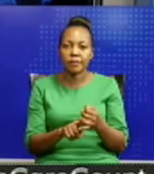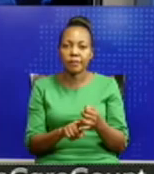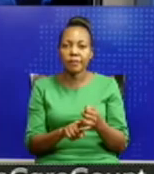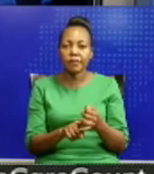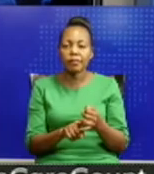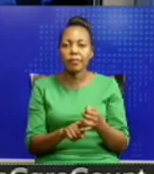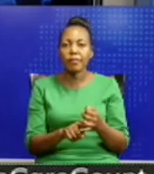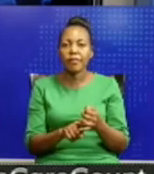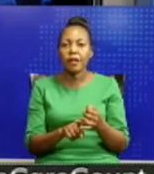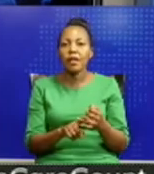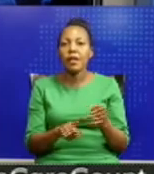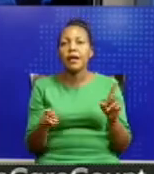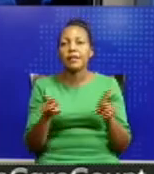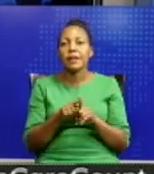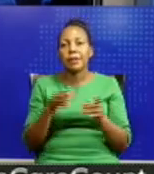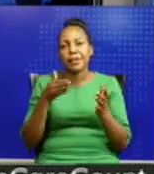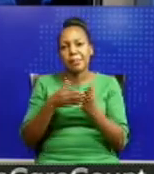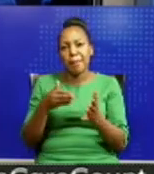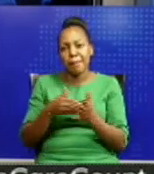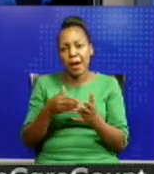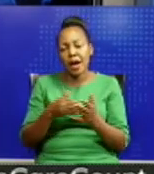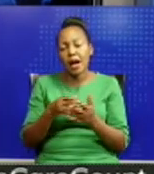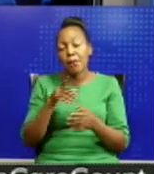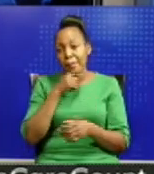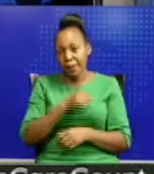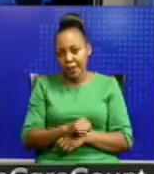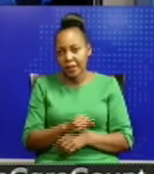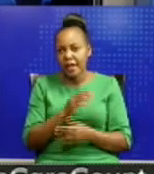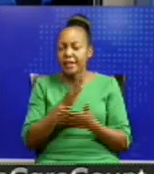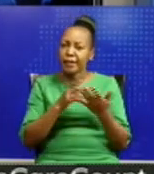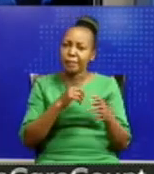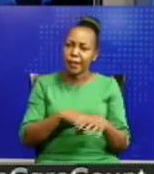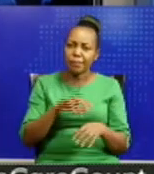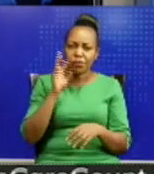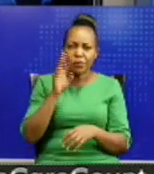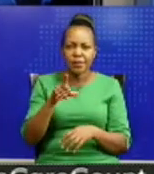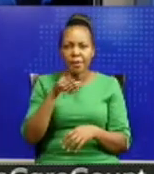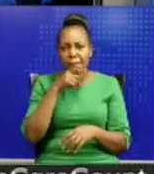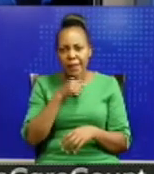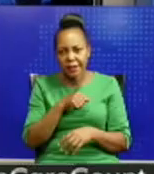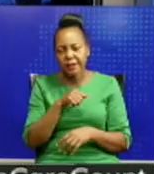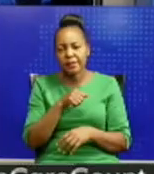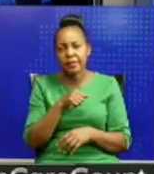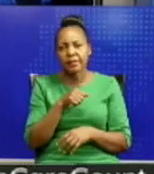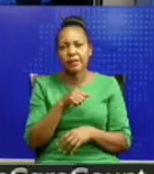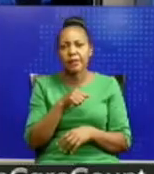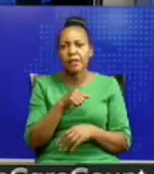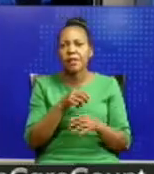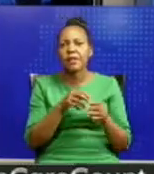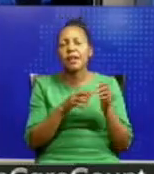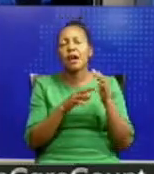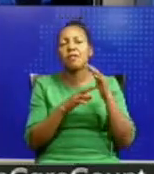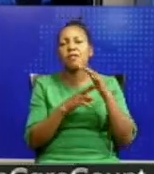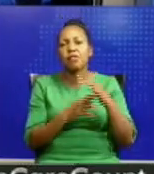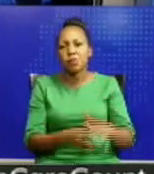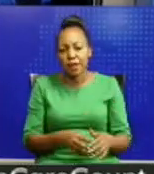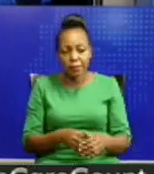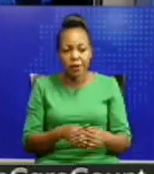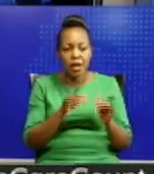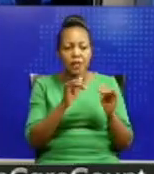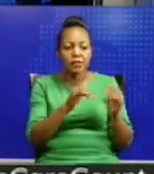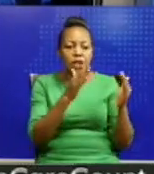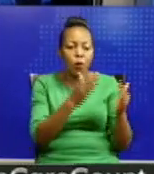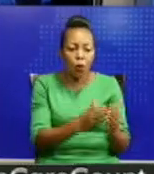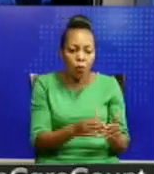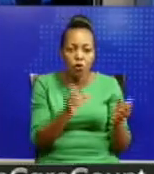also disadvantages our men. Sometimes when you look at men, they are really vulnerable. You are at home, you